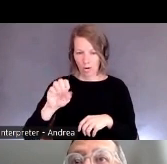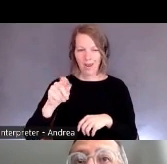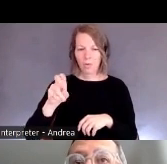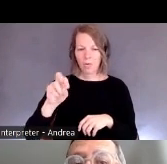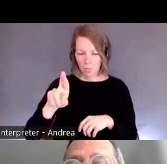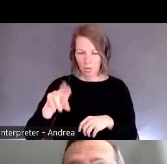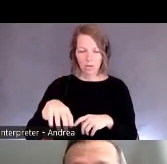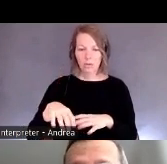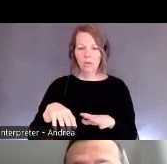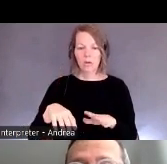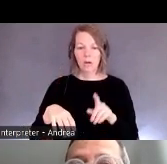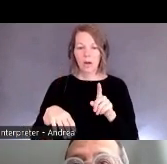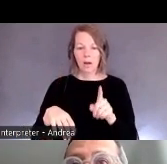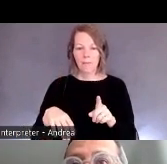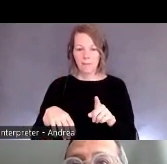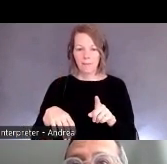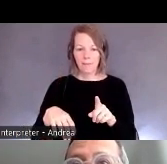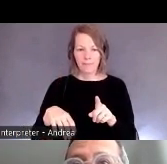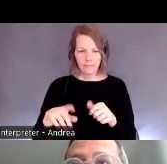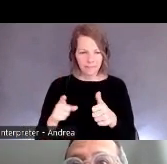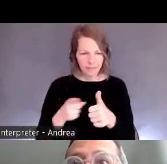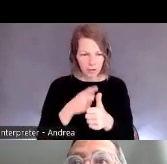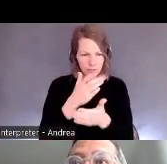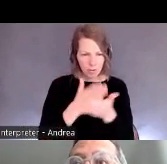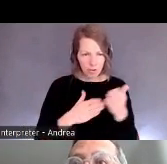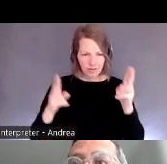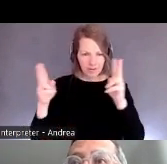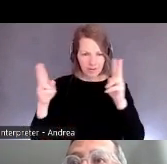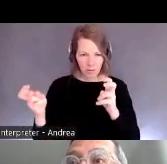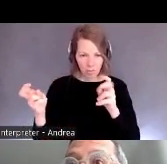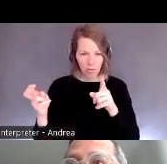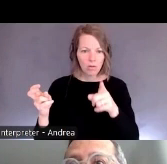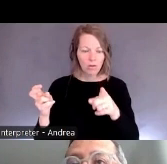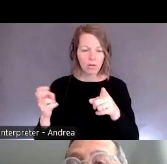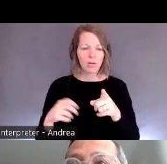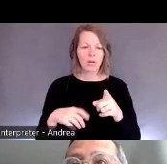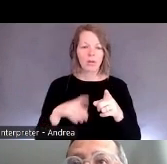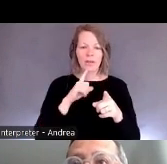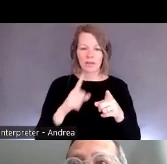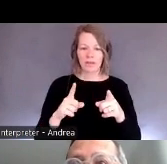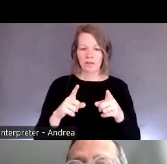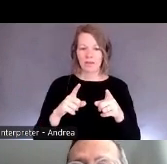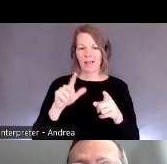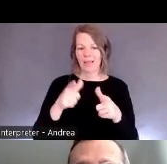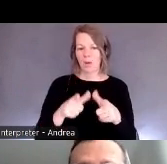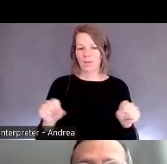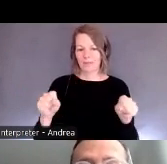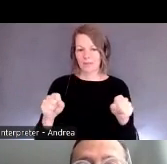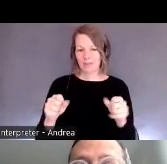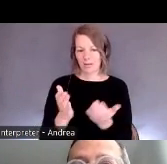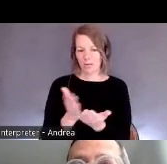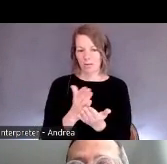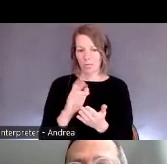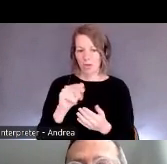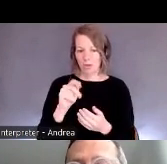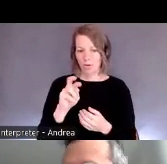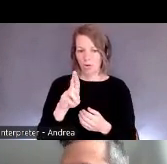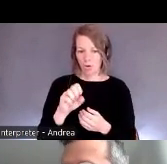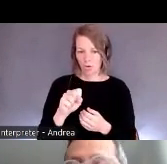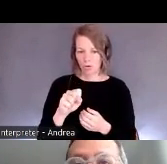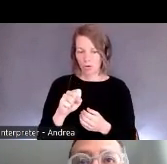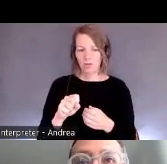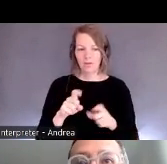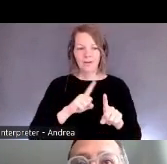and citizens education. So the first part of the title. Then it explains, even in the title, lots of things that we need